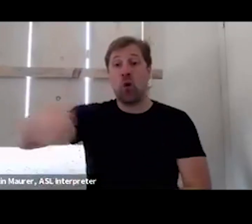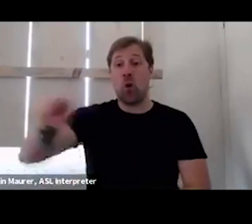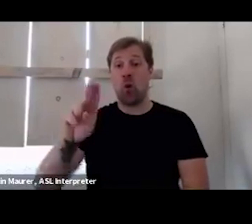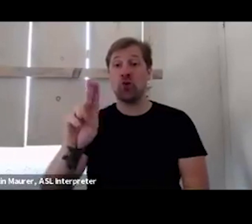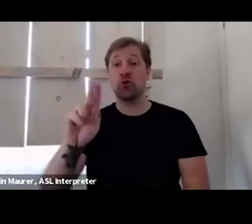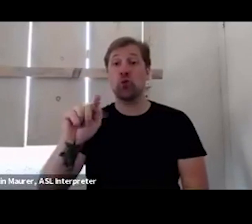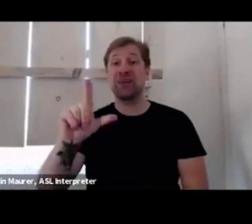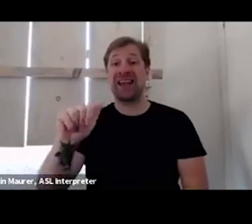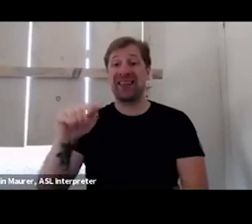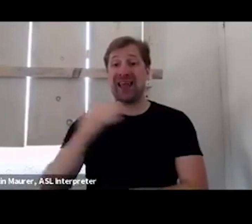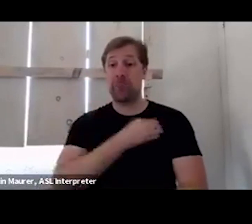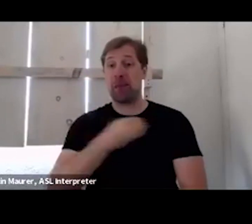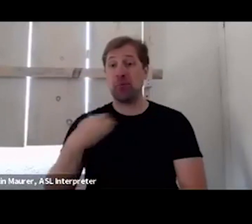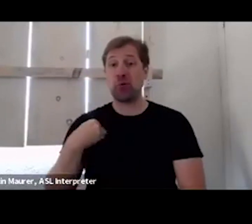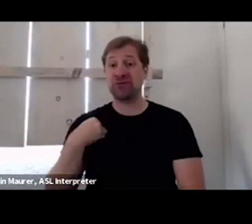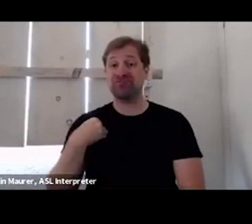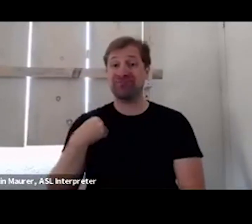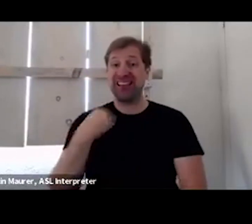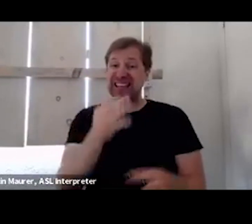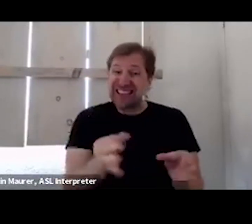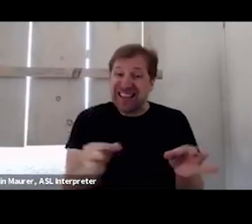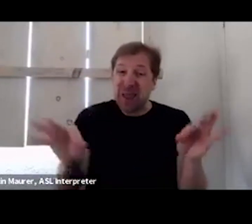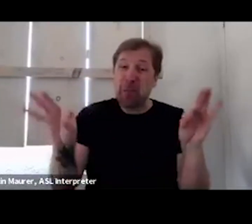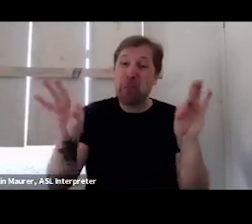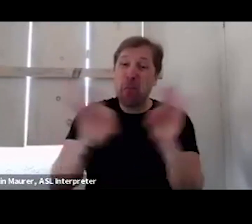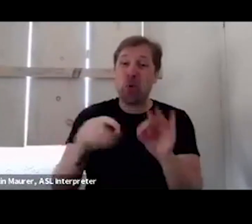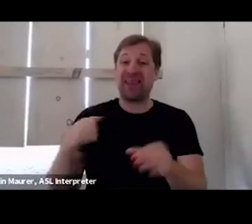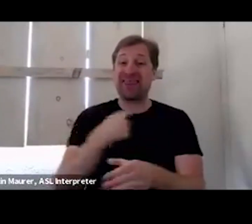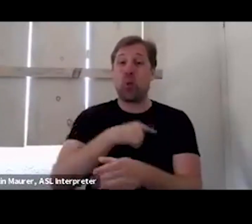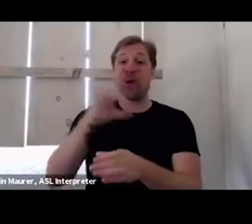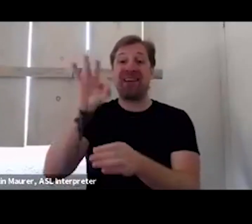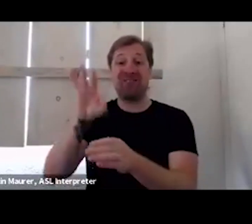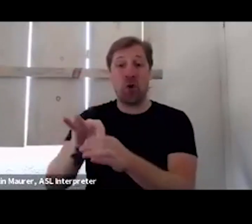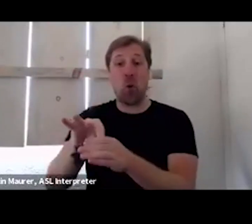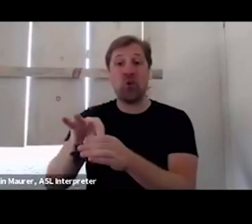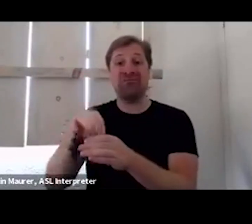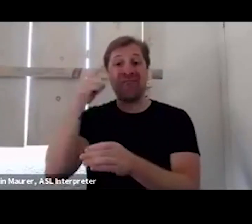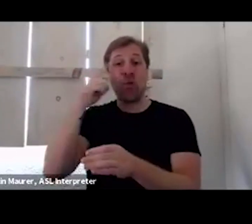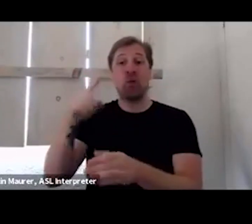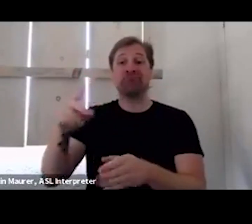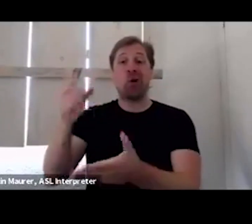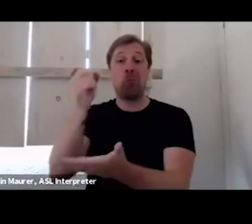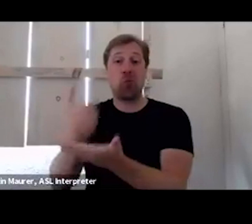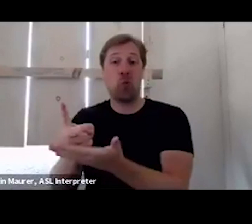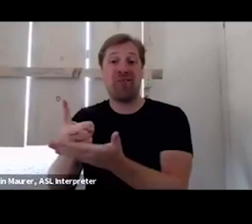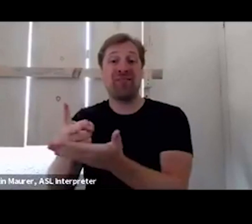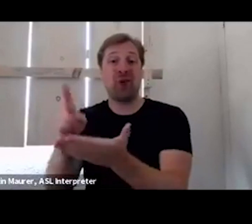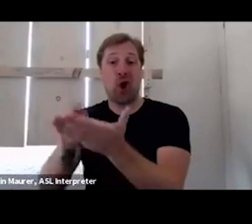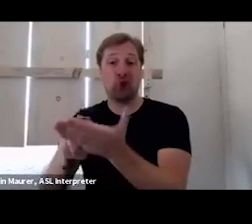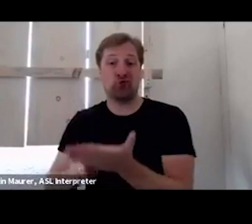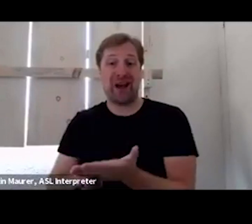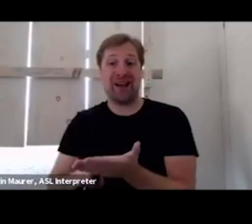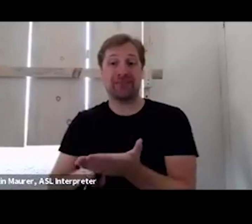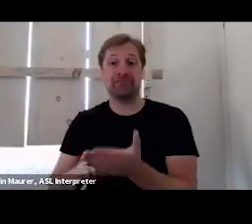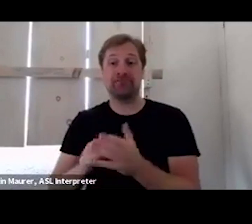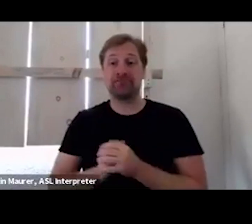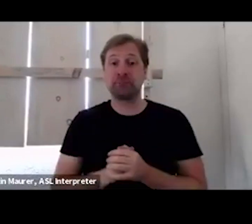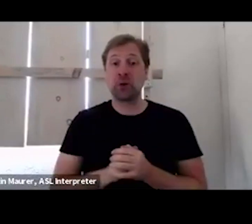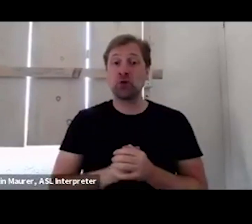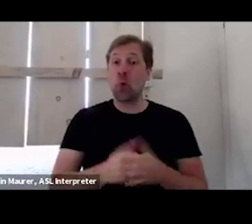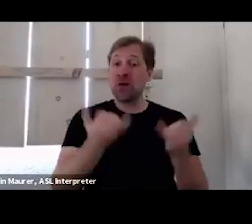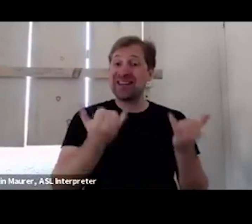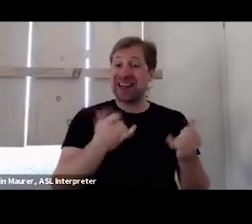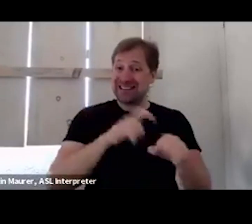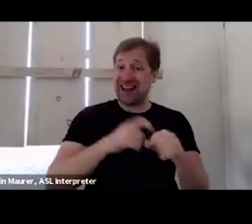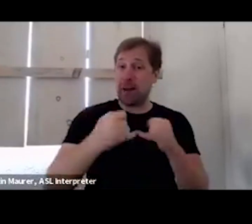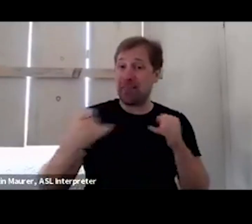to ratify this contract. Details and a timeline of voting is as follows. Today